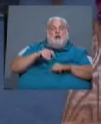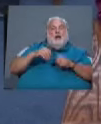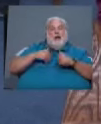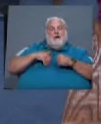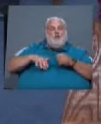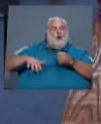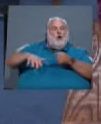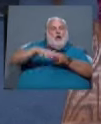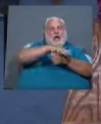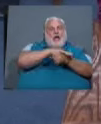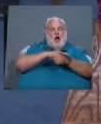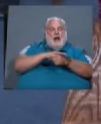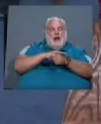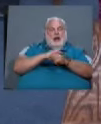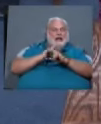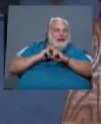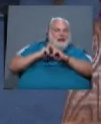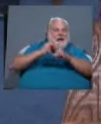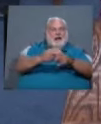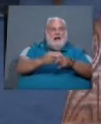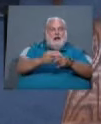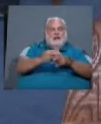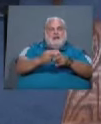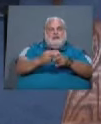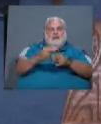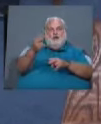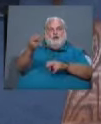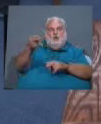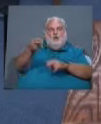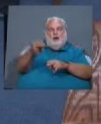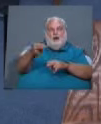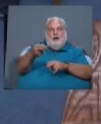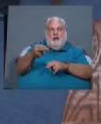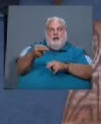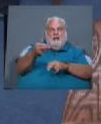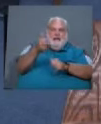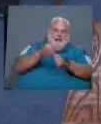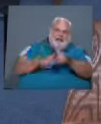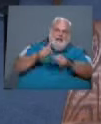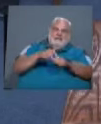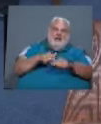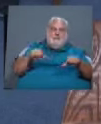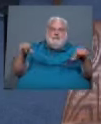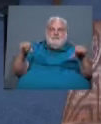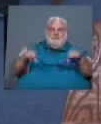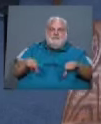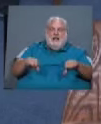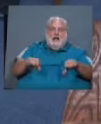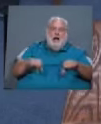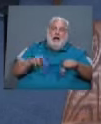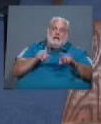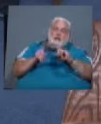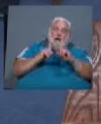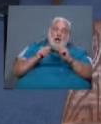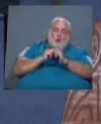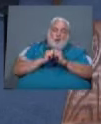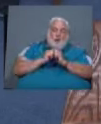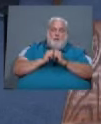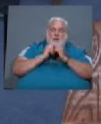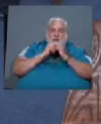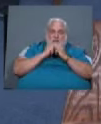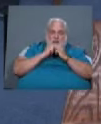historic area. Each time, it was shot down. I've talked to Travis Radiman about the Arkansas State Preservation. It was shot